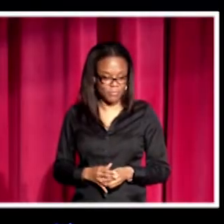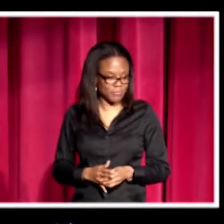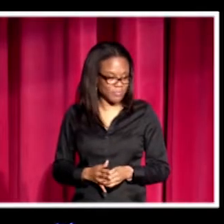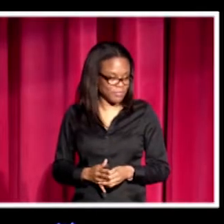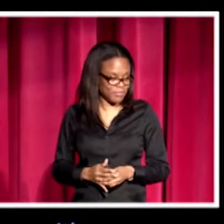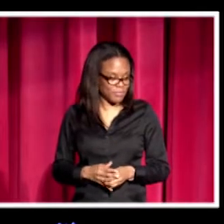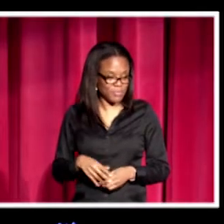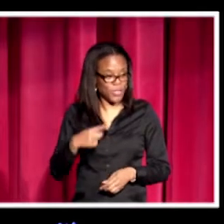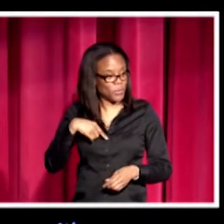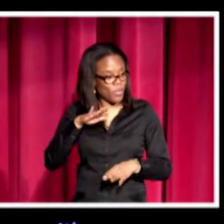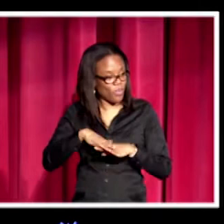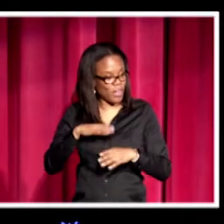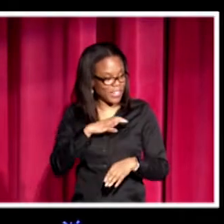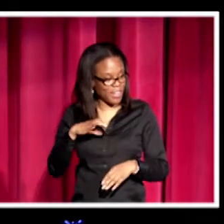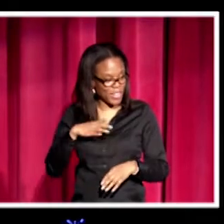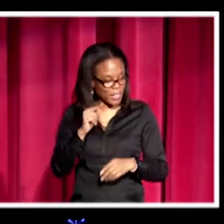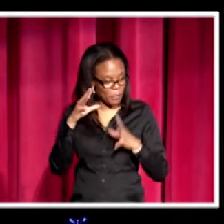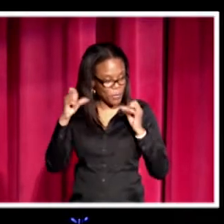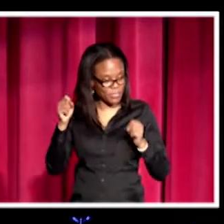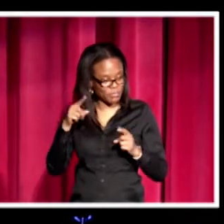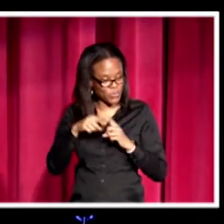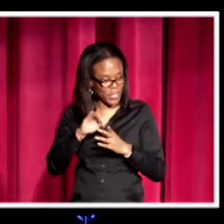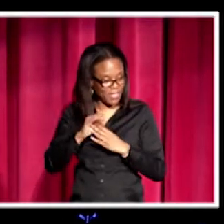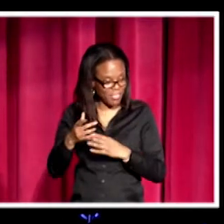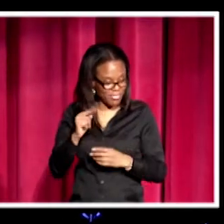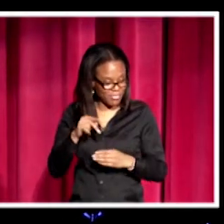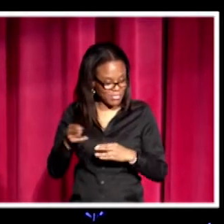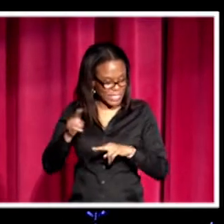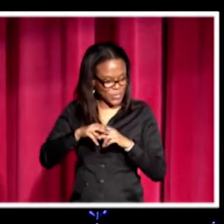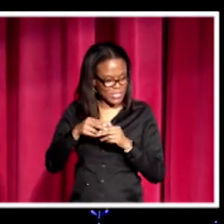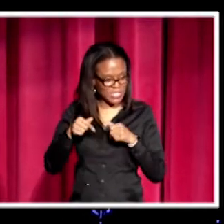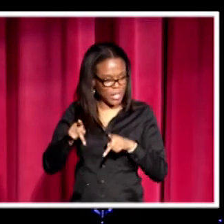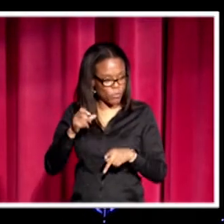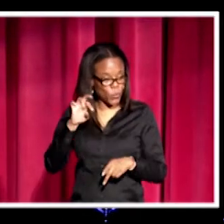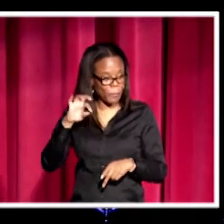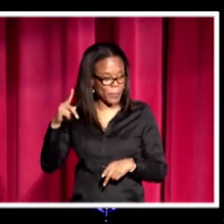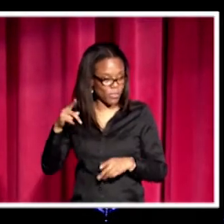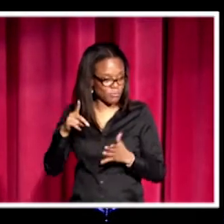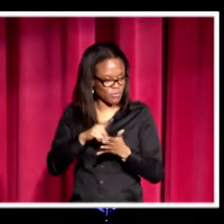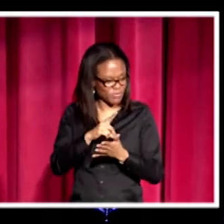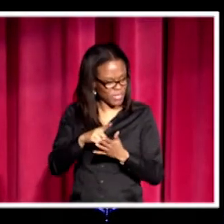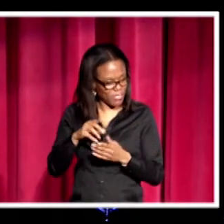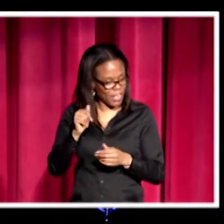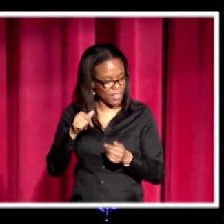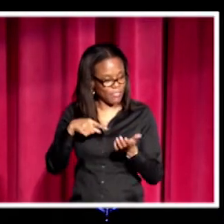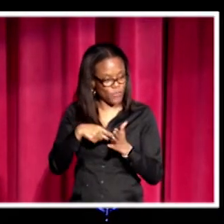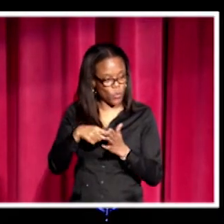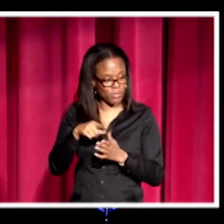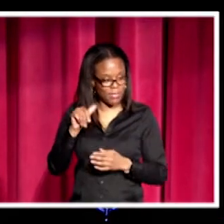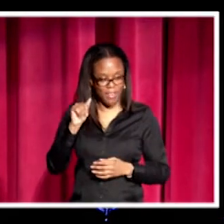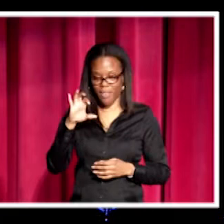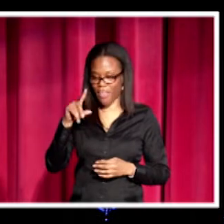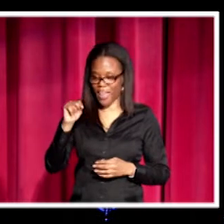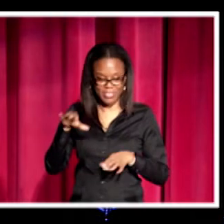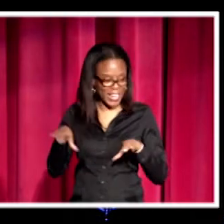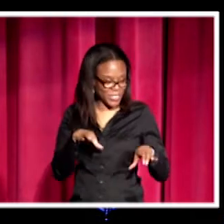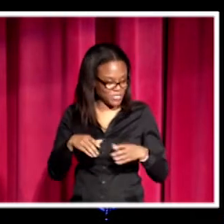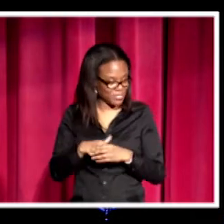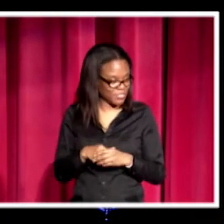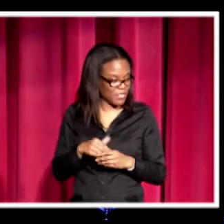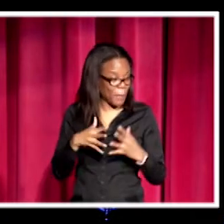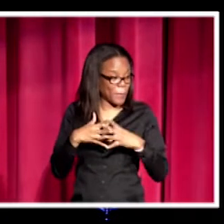We also call on Congress to end incessant attempts to repeal and dismantle the Affordable Care